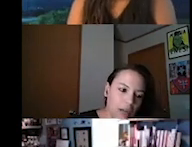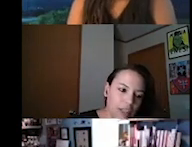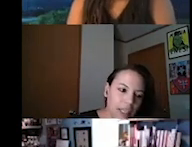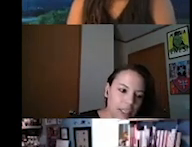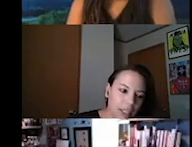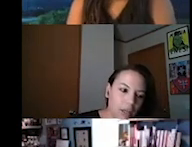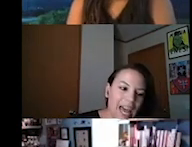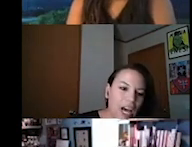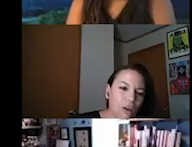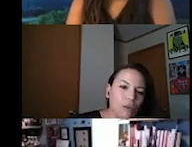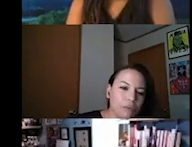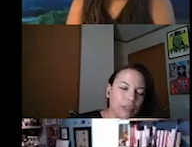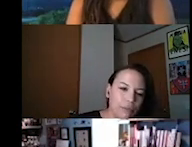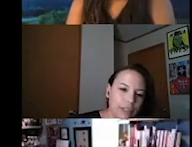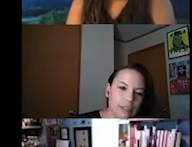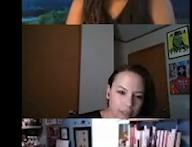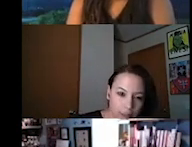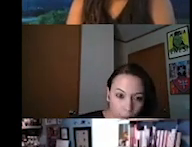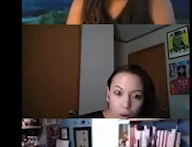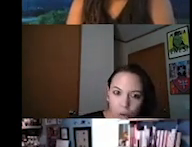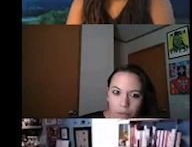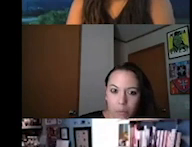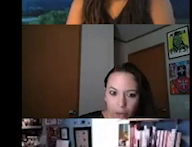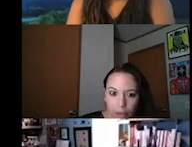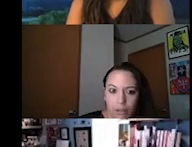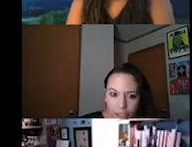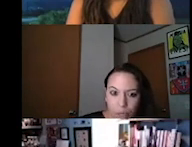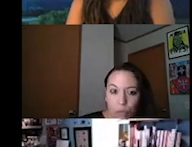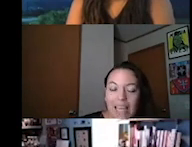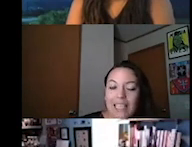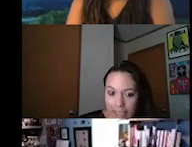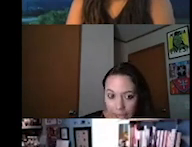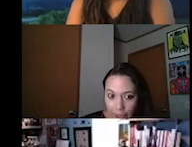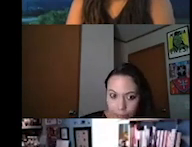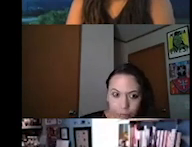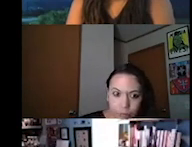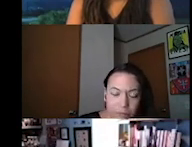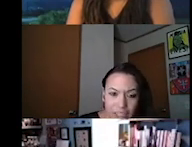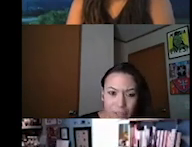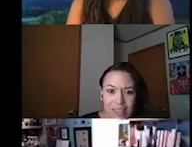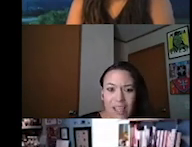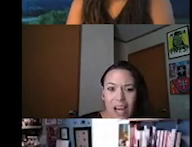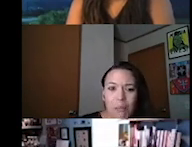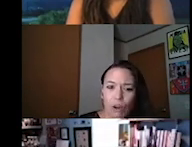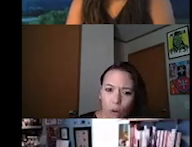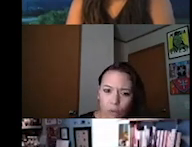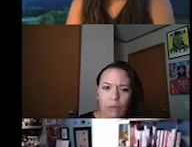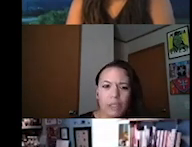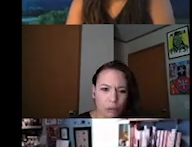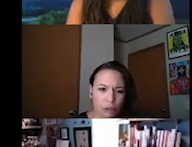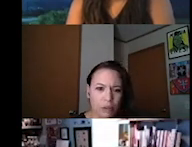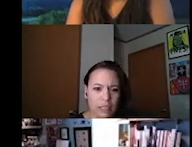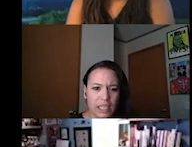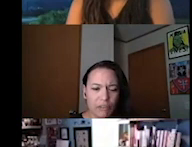a conversation of how, if this quote, the Buffalo Nation will rise again, if this is a common quote